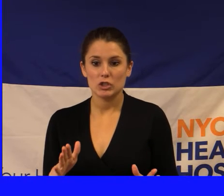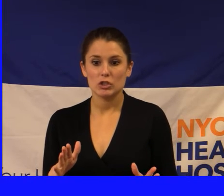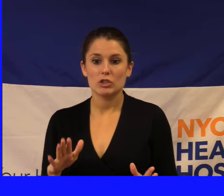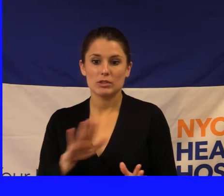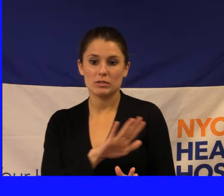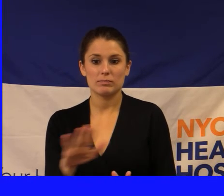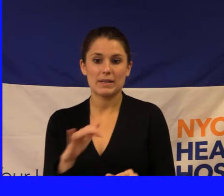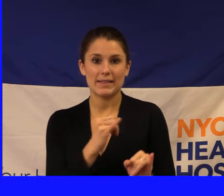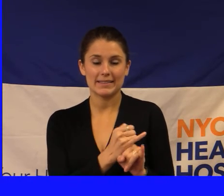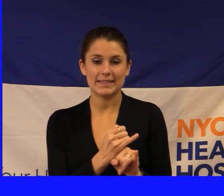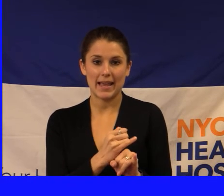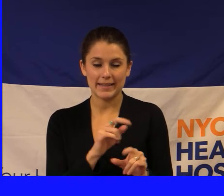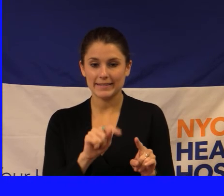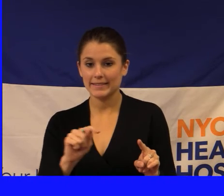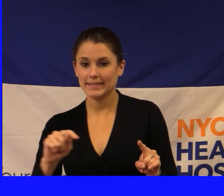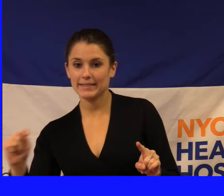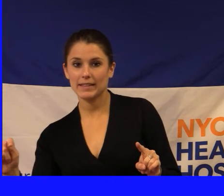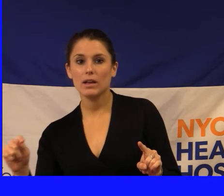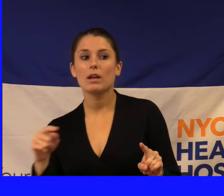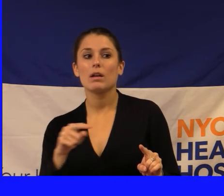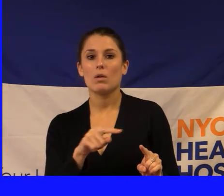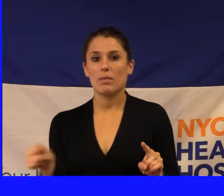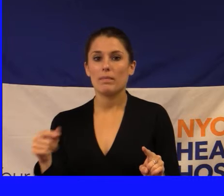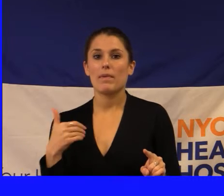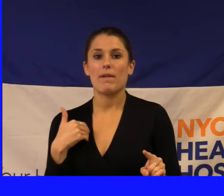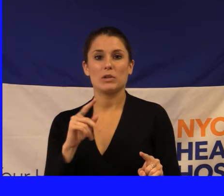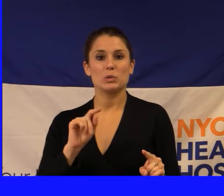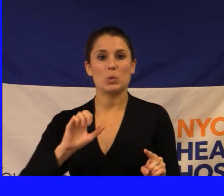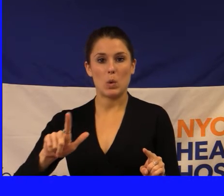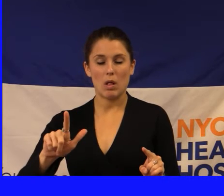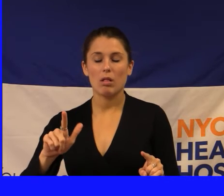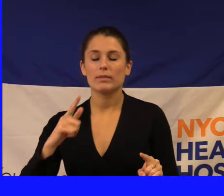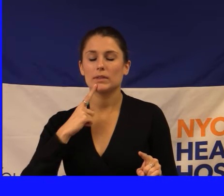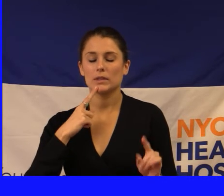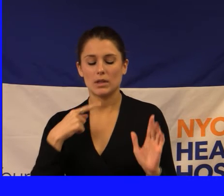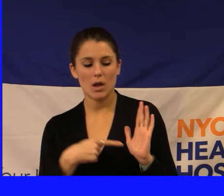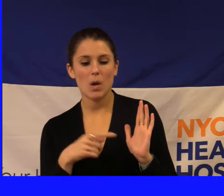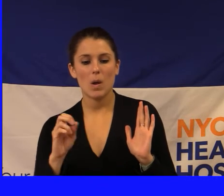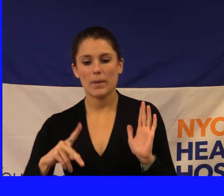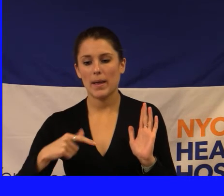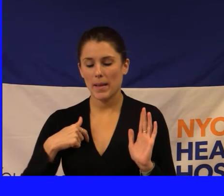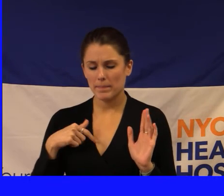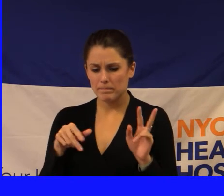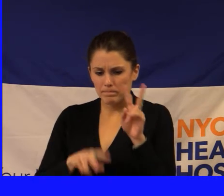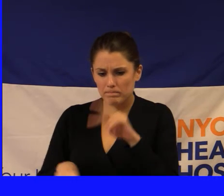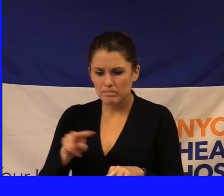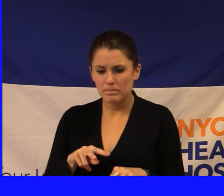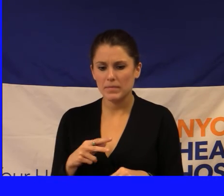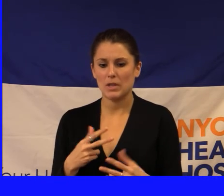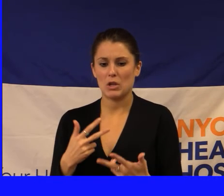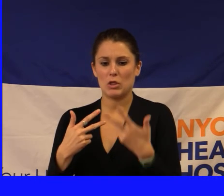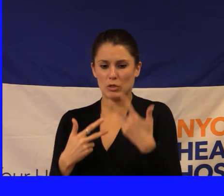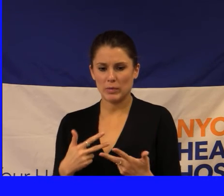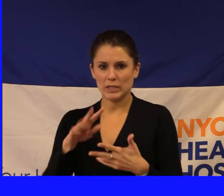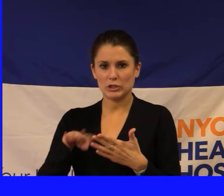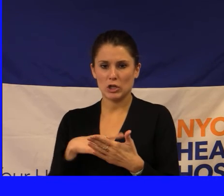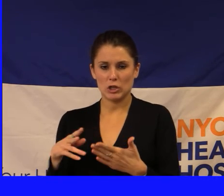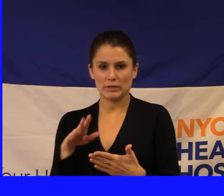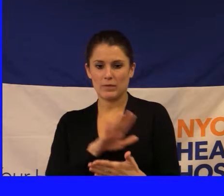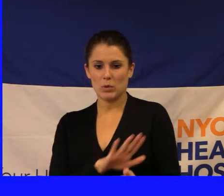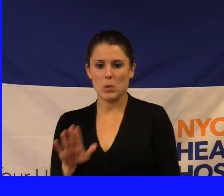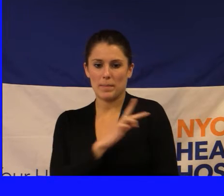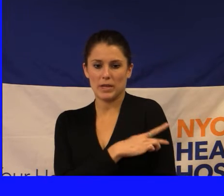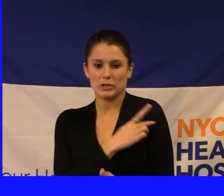sites. You give them a tool for them to say, all right, I'm looking at 3 of your charts of patients with heart failure. Are you